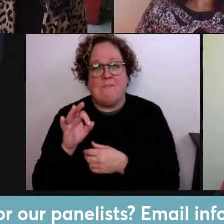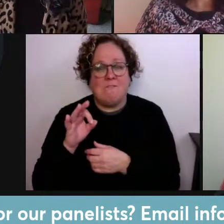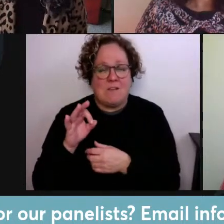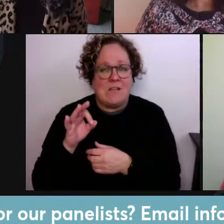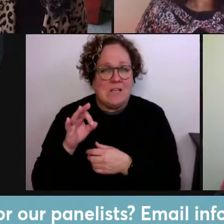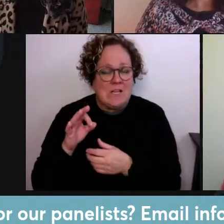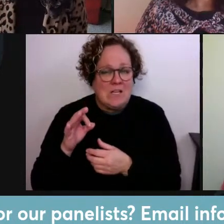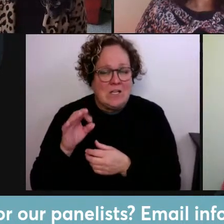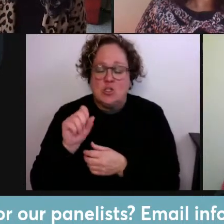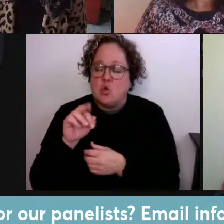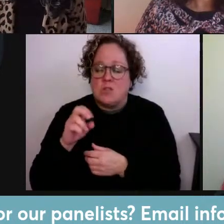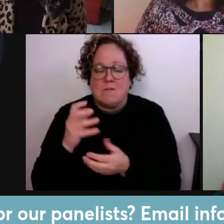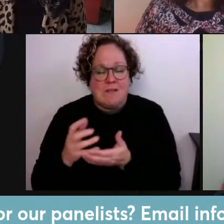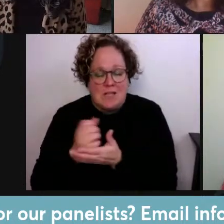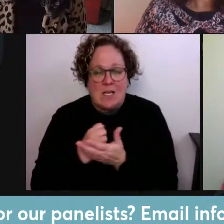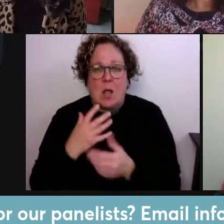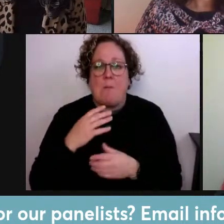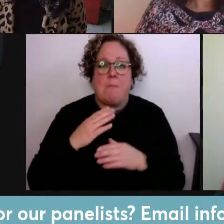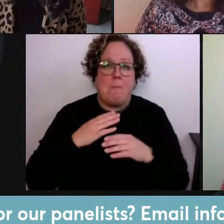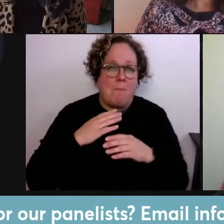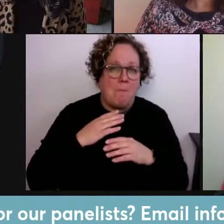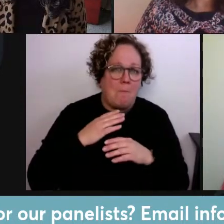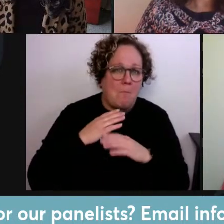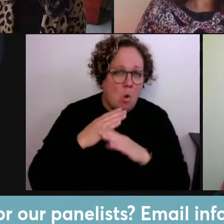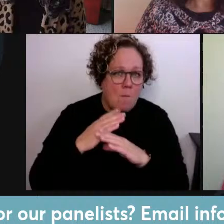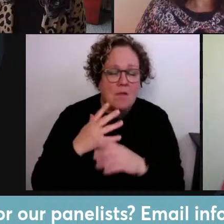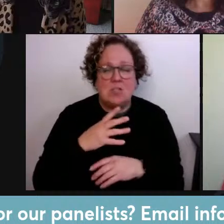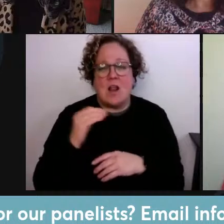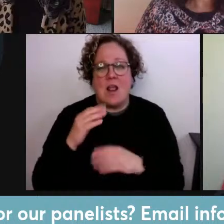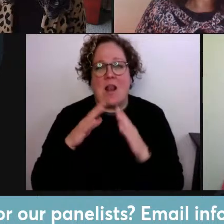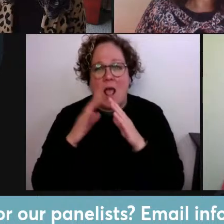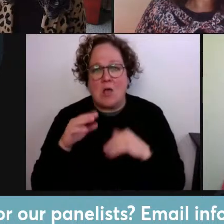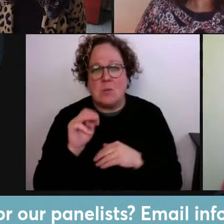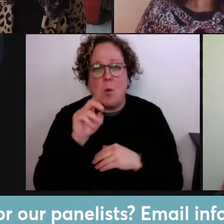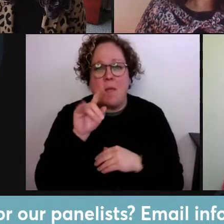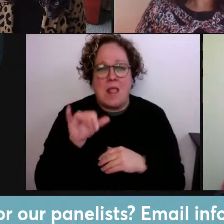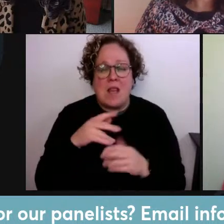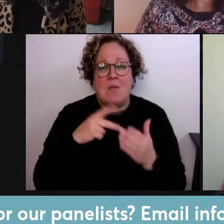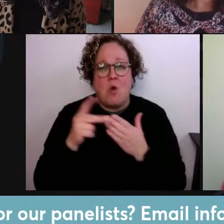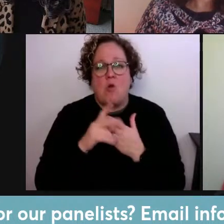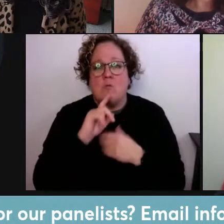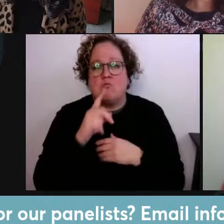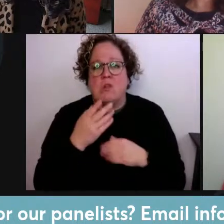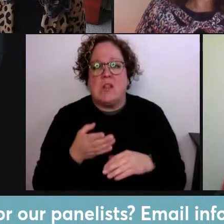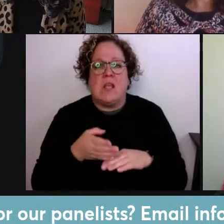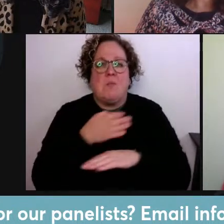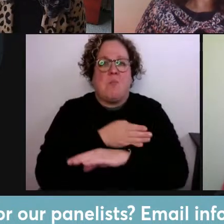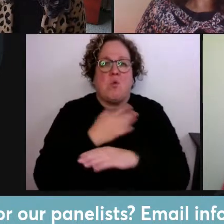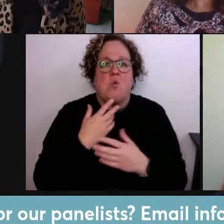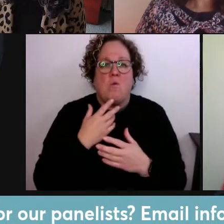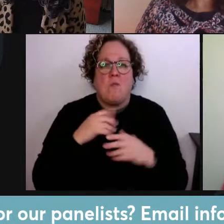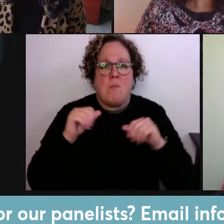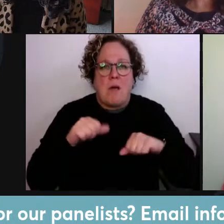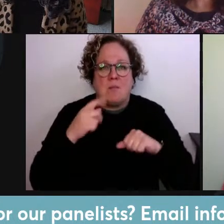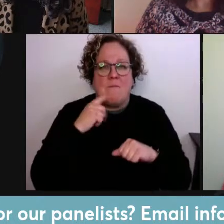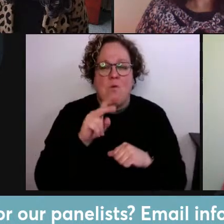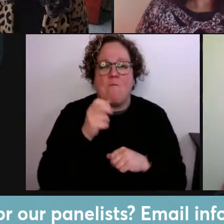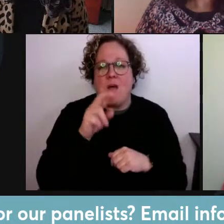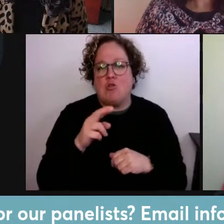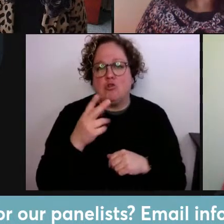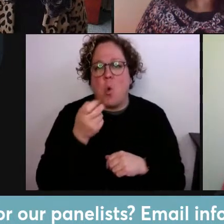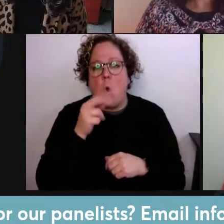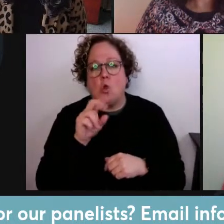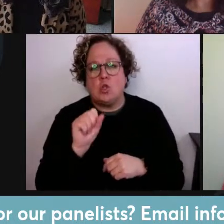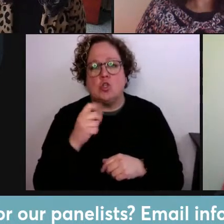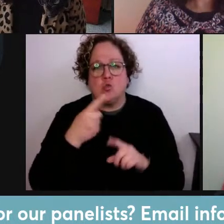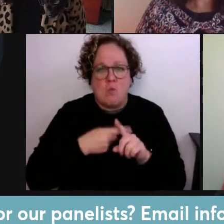prohibitions, and housing mobility programs would substantially lift the possibility of voucher holders renting in their neighborhoods of